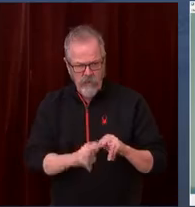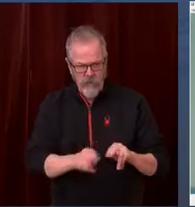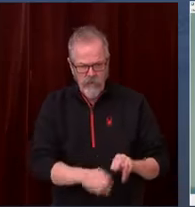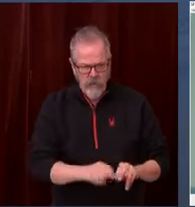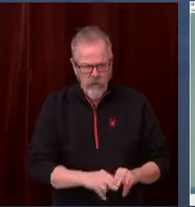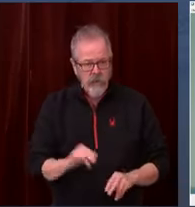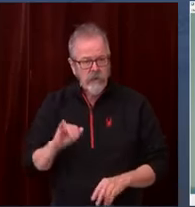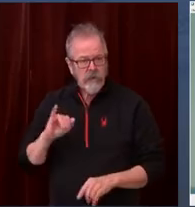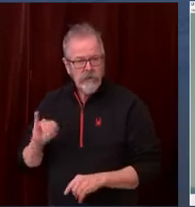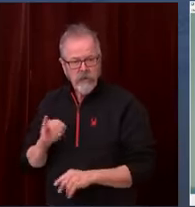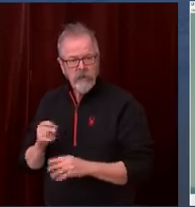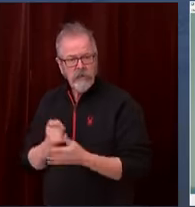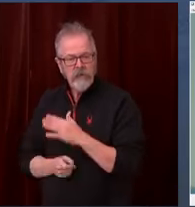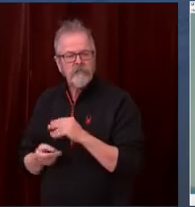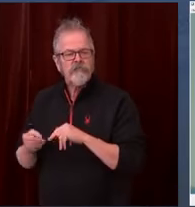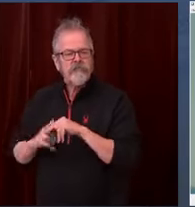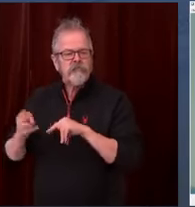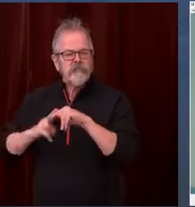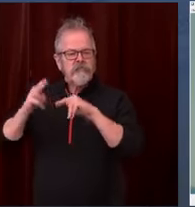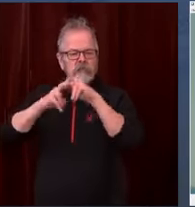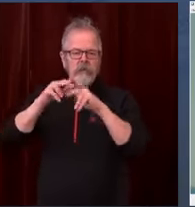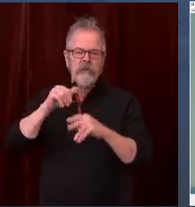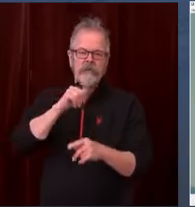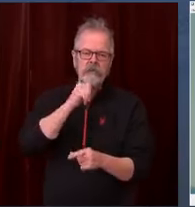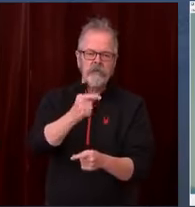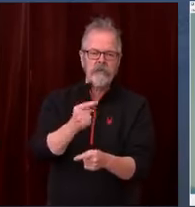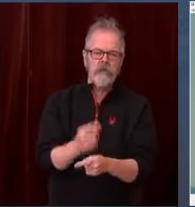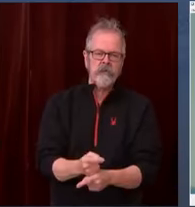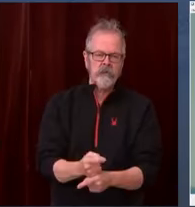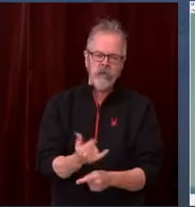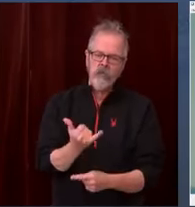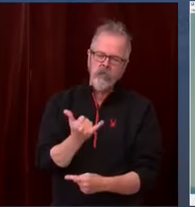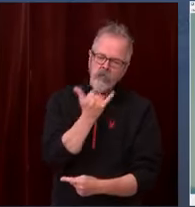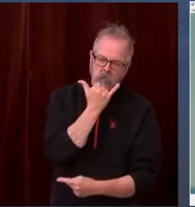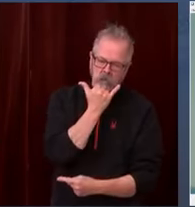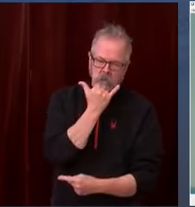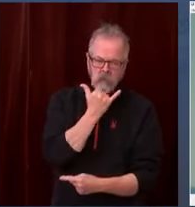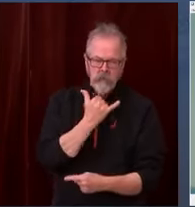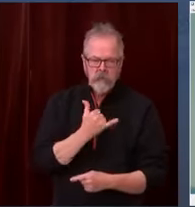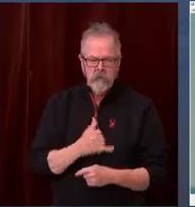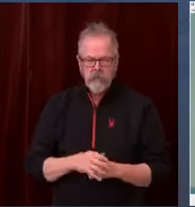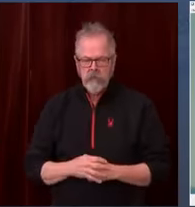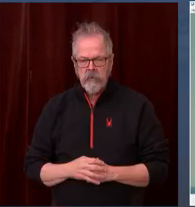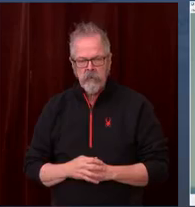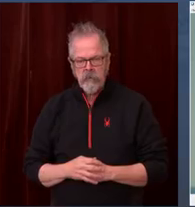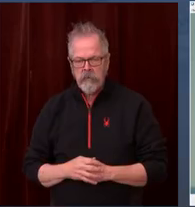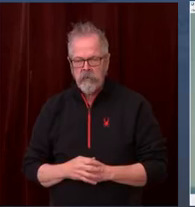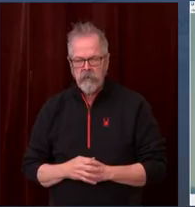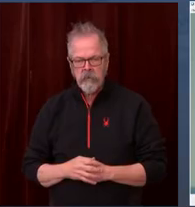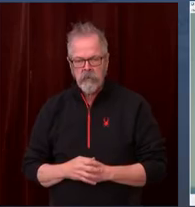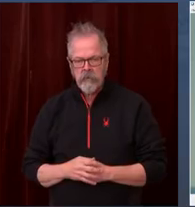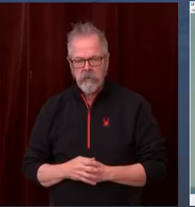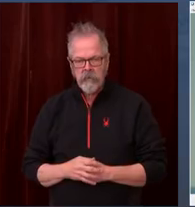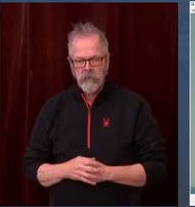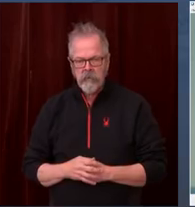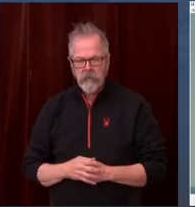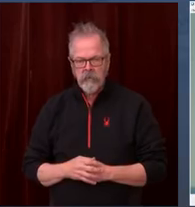to drive a car legally. And if you have a mortgage, you better have homeowners insurance or the bank is going